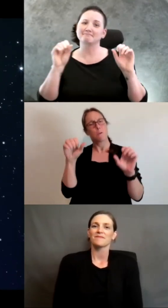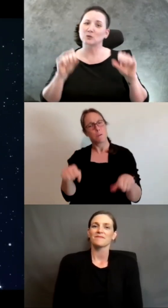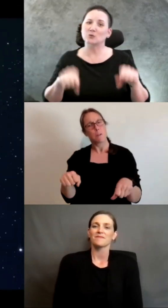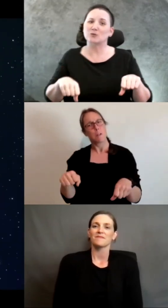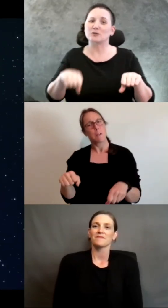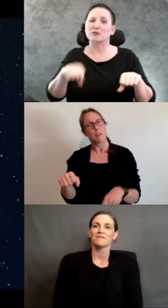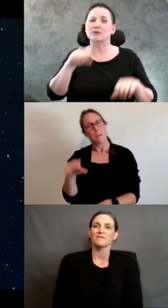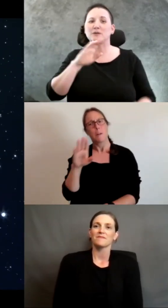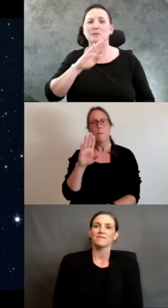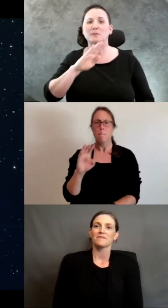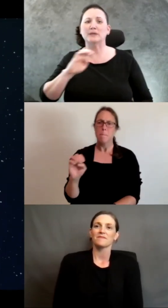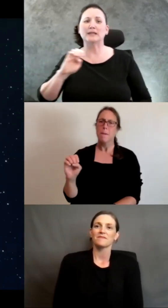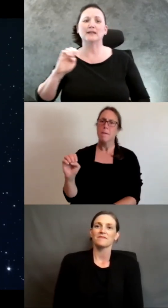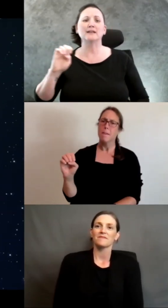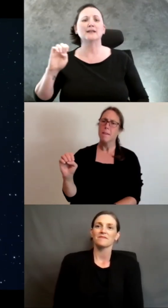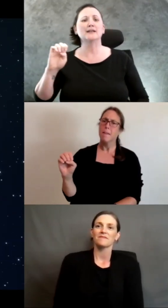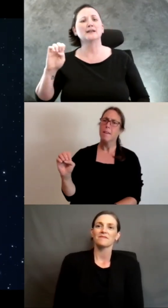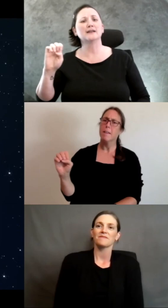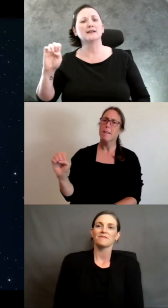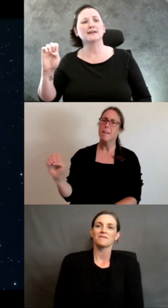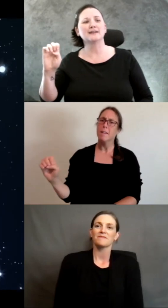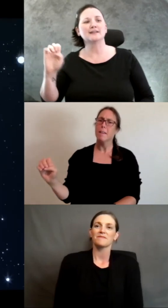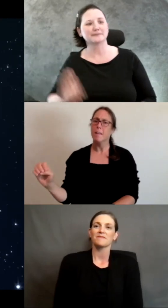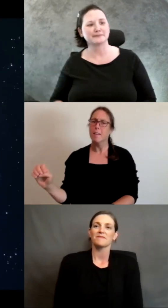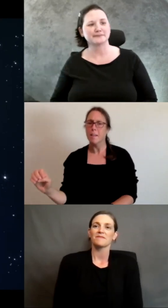Could it be?